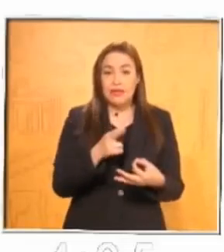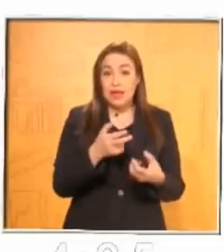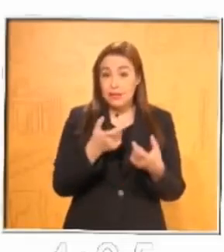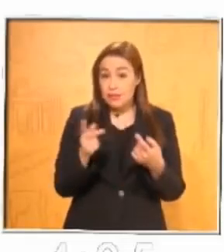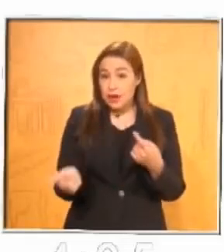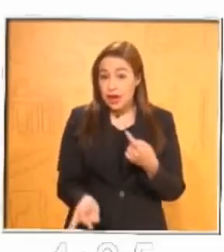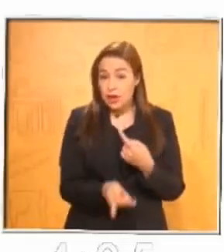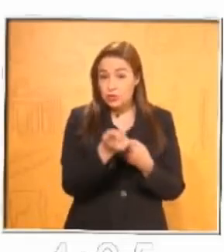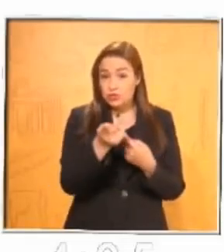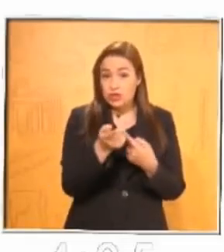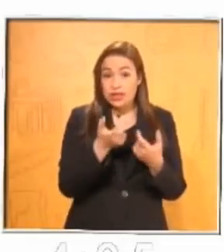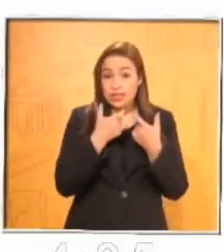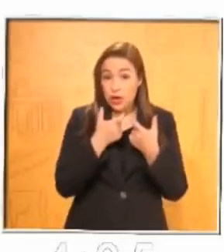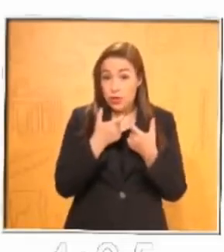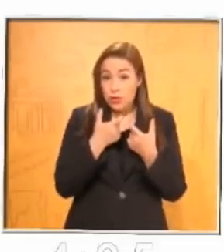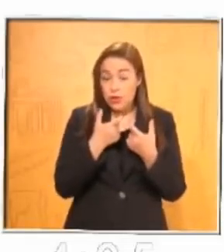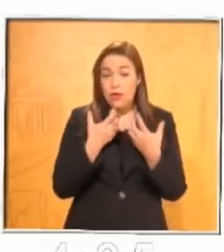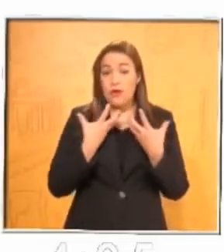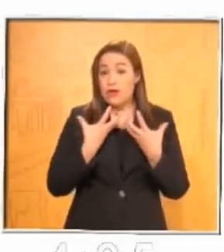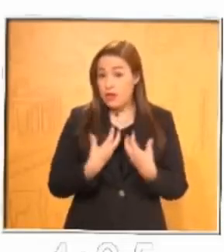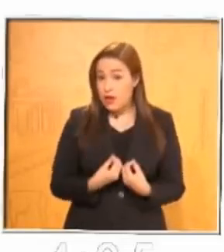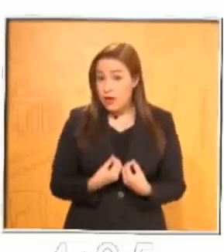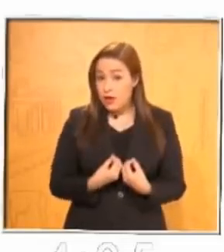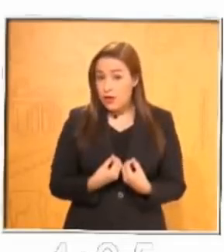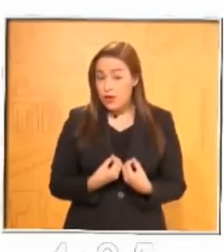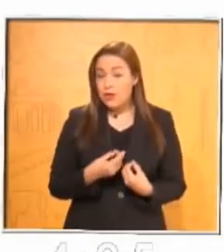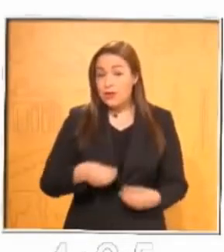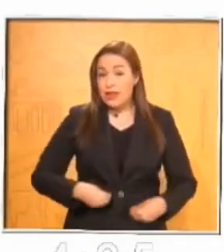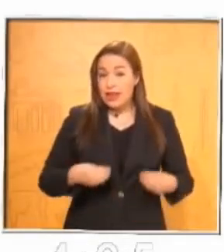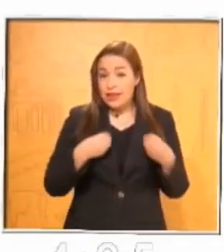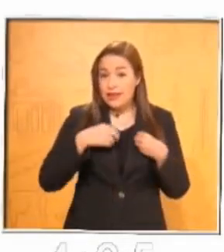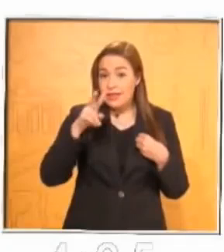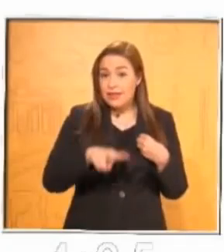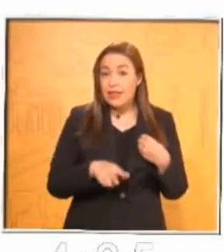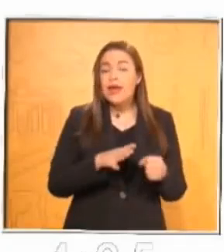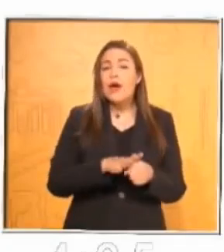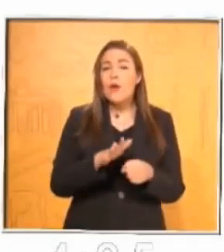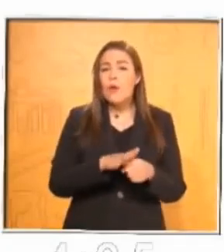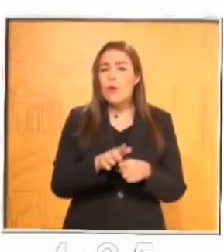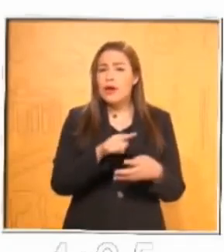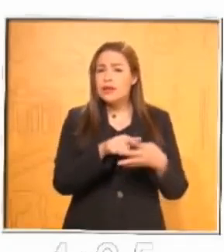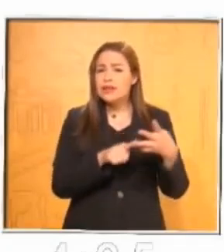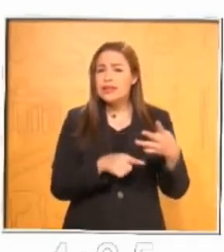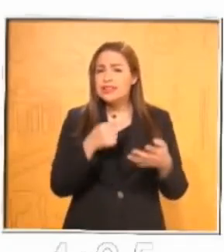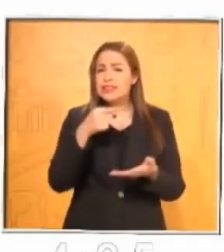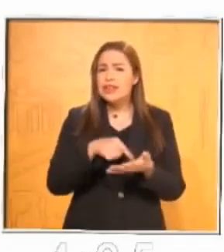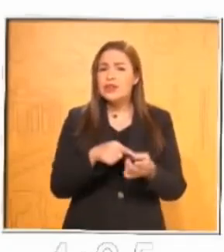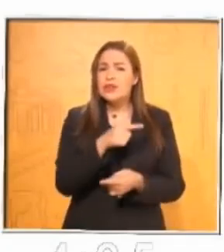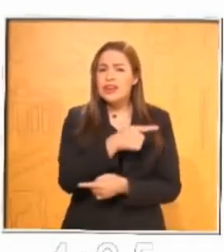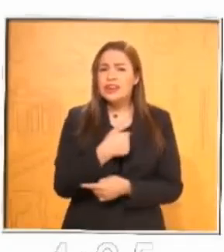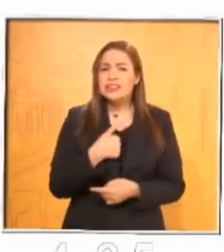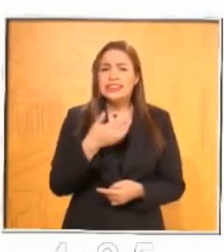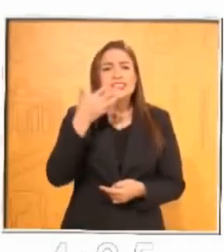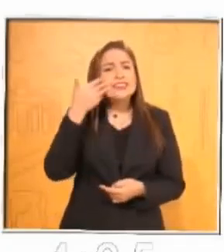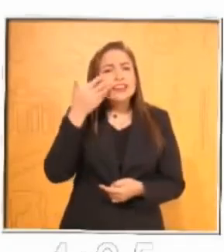No? Horror? Real life? Which one do you think is the right one for